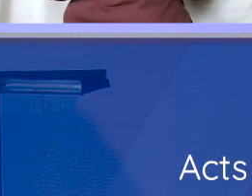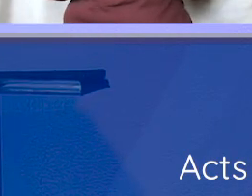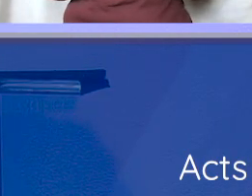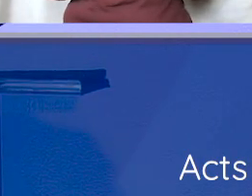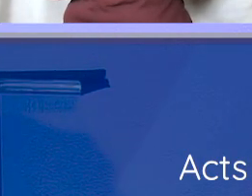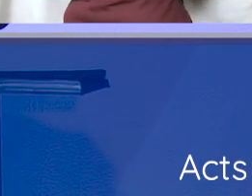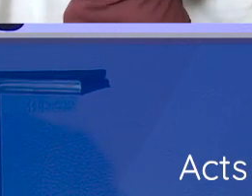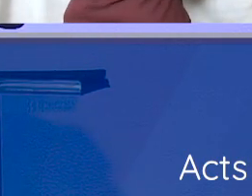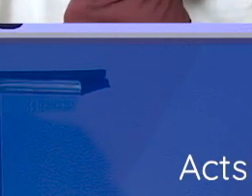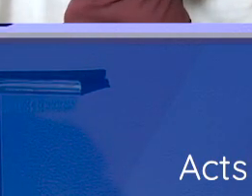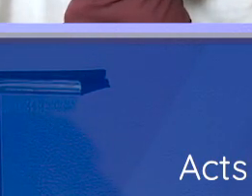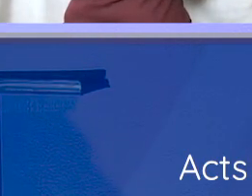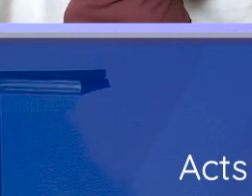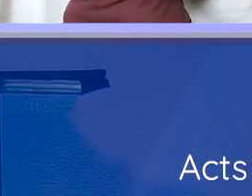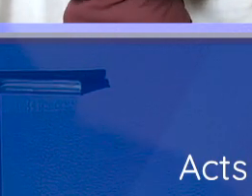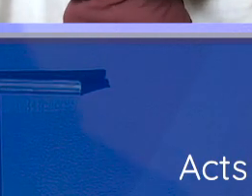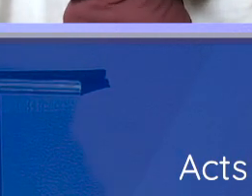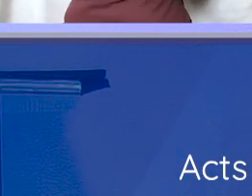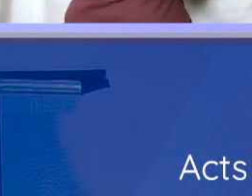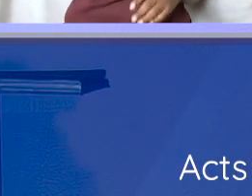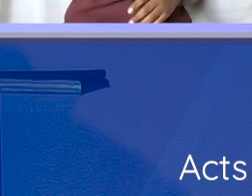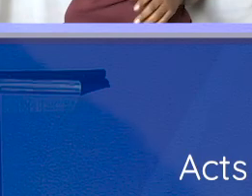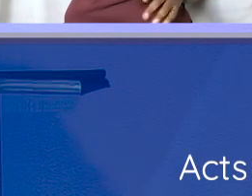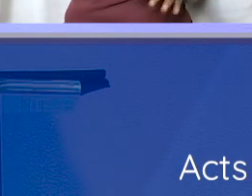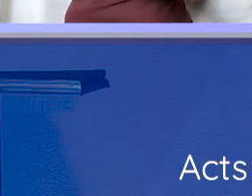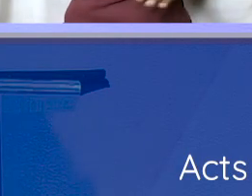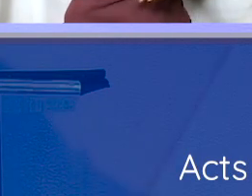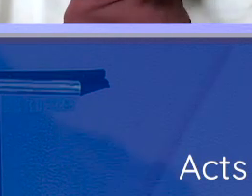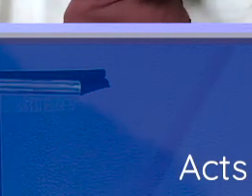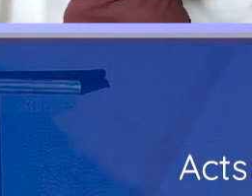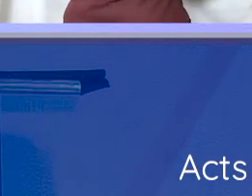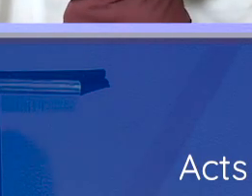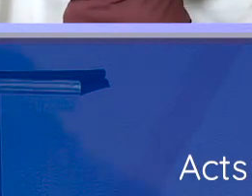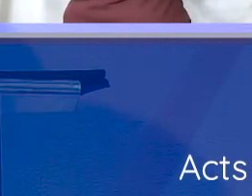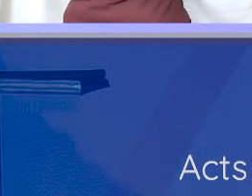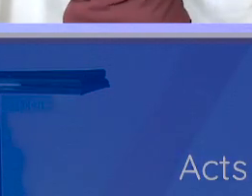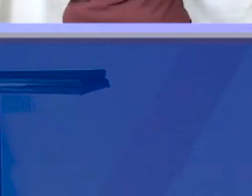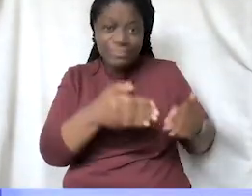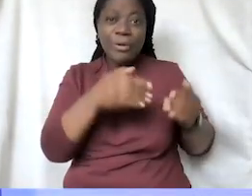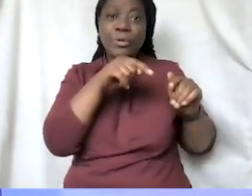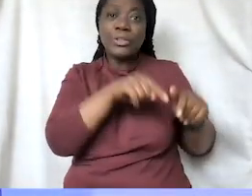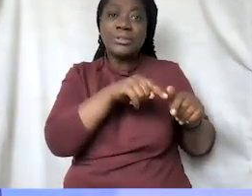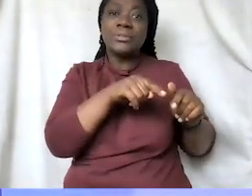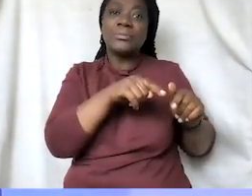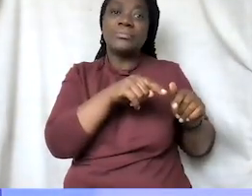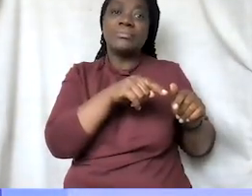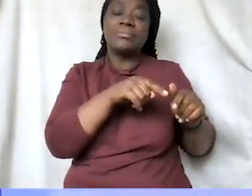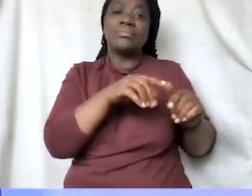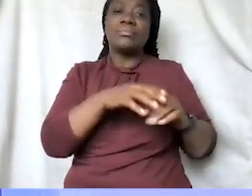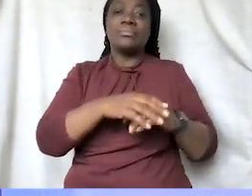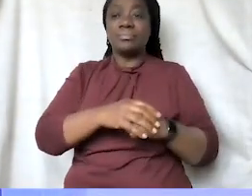were in one accord, devoting themselves to prayer. Listen, brethren,